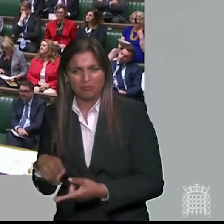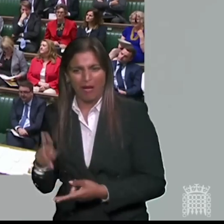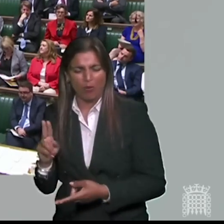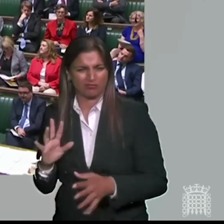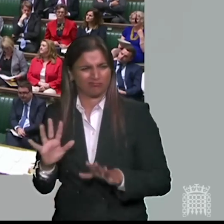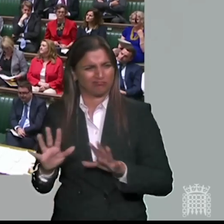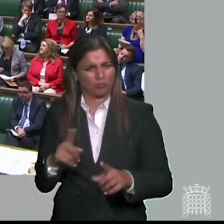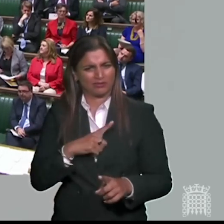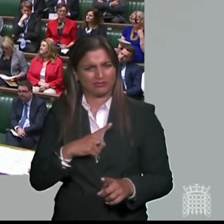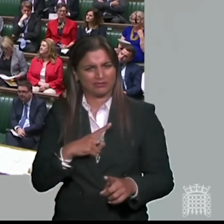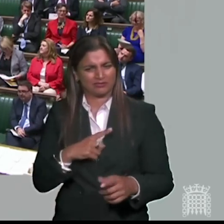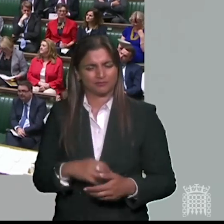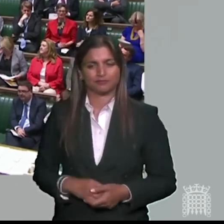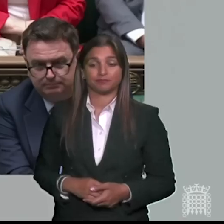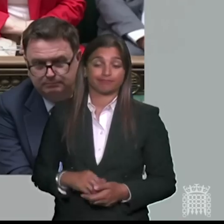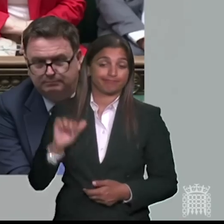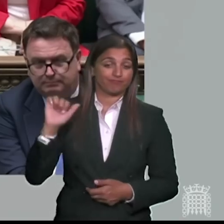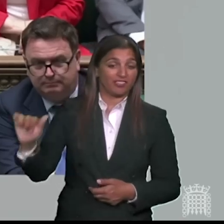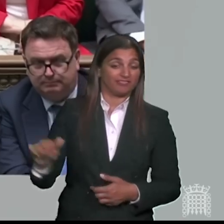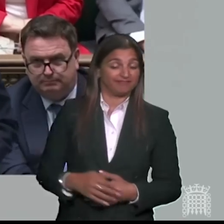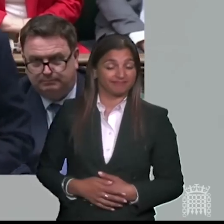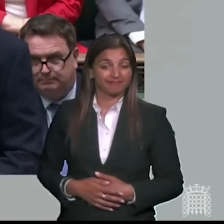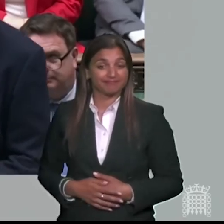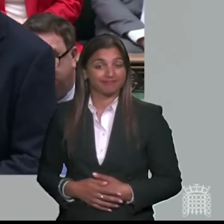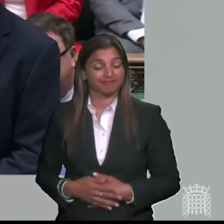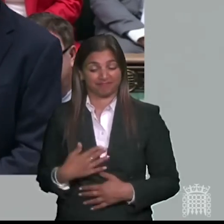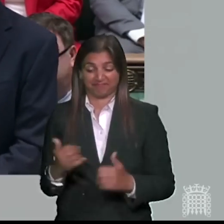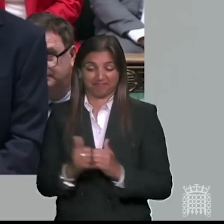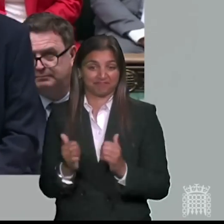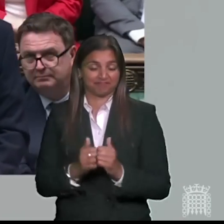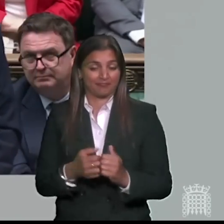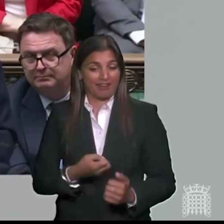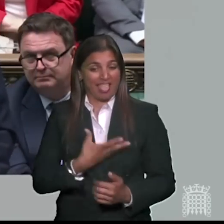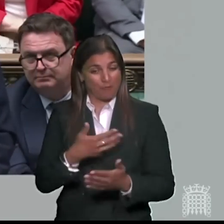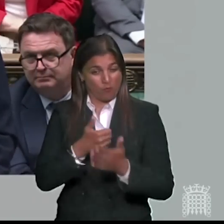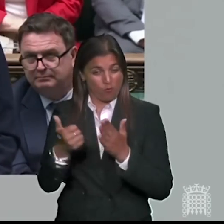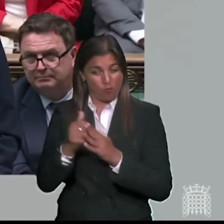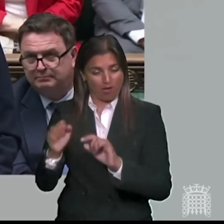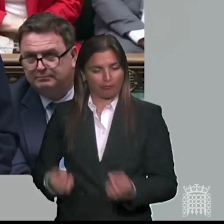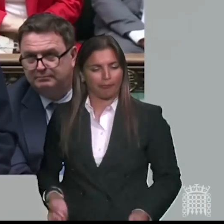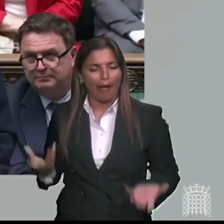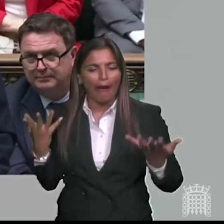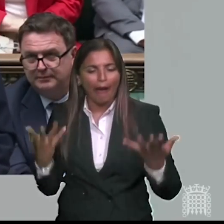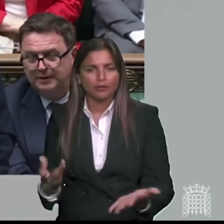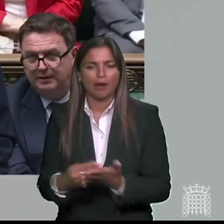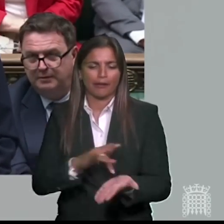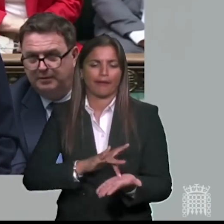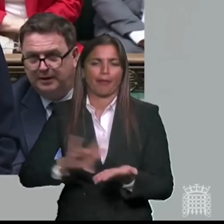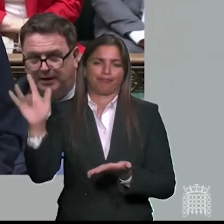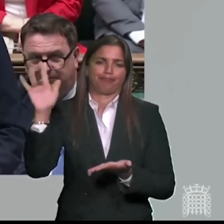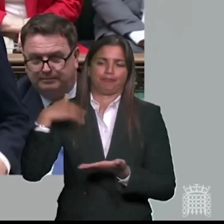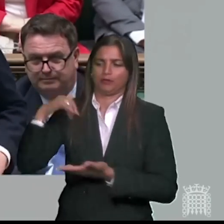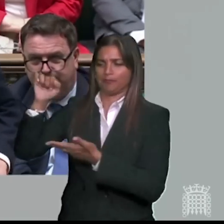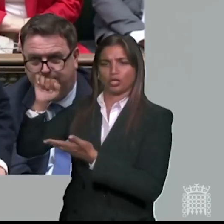Well, my honourable friend is totally right. I might add to it that they also spend every last penny in the